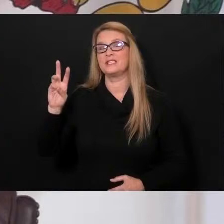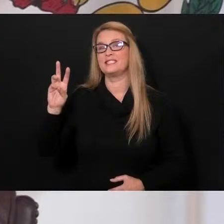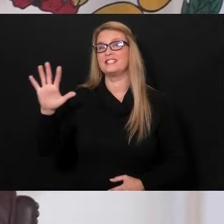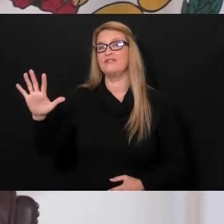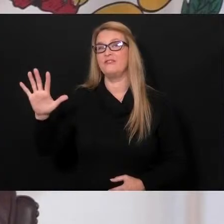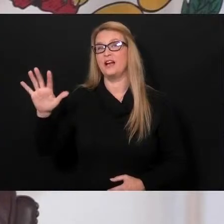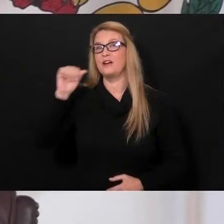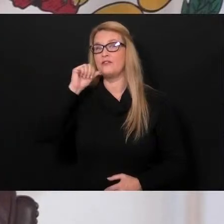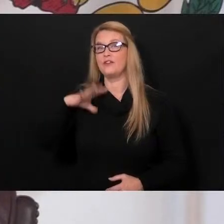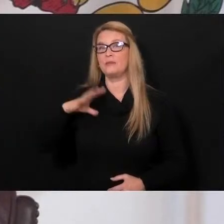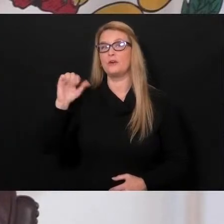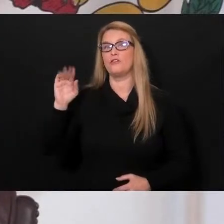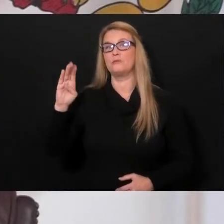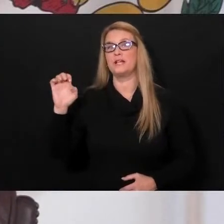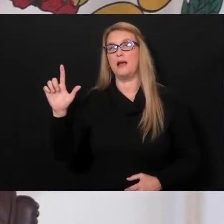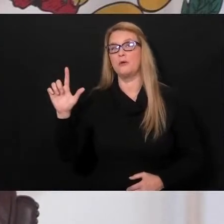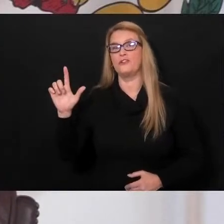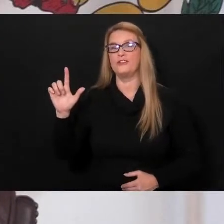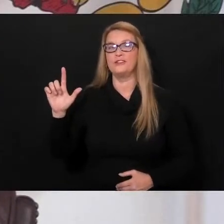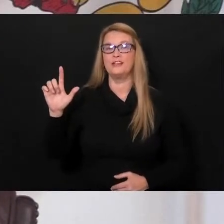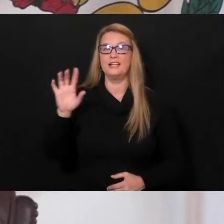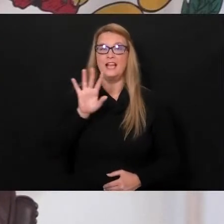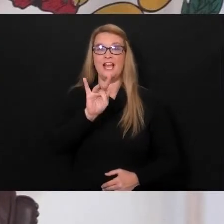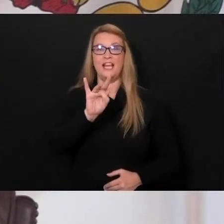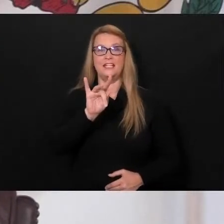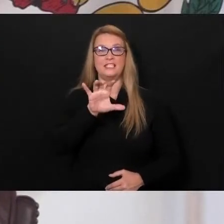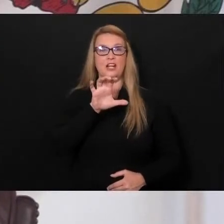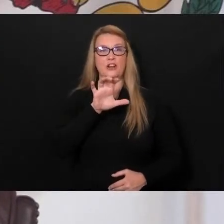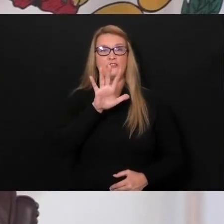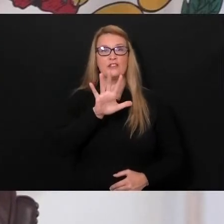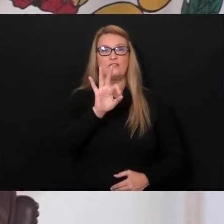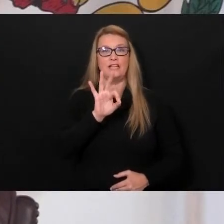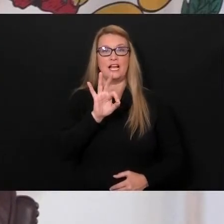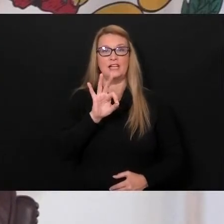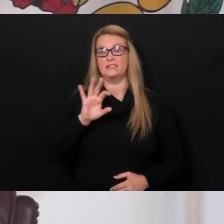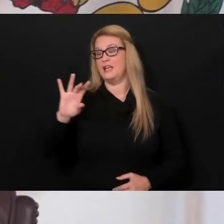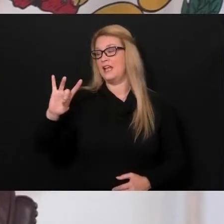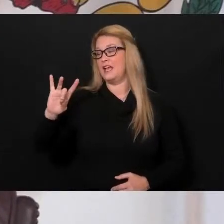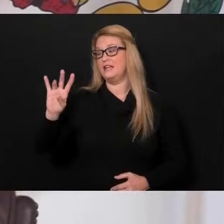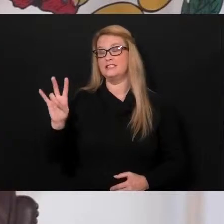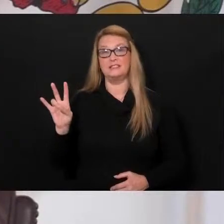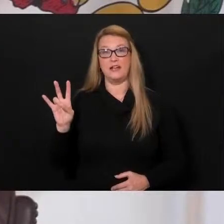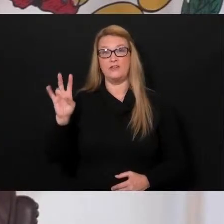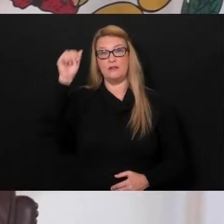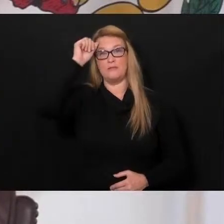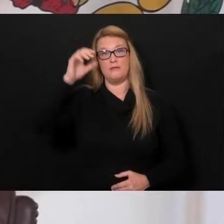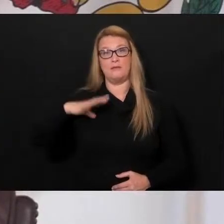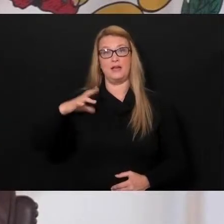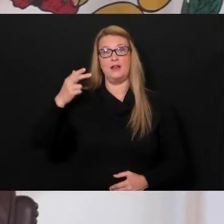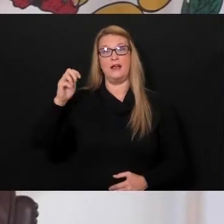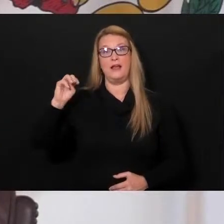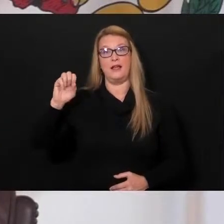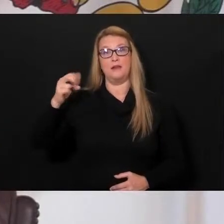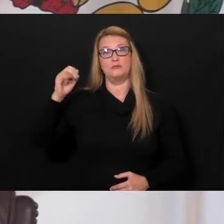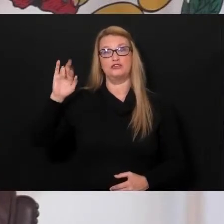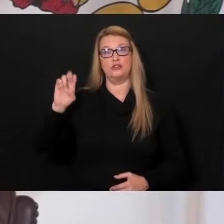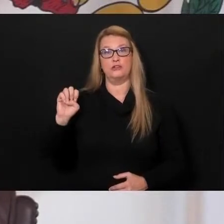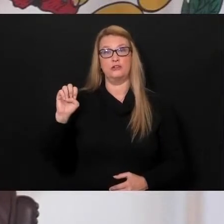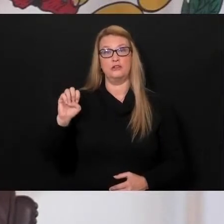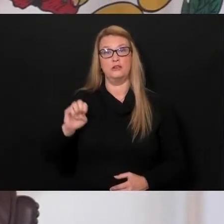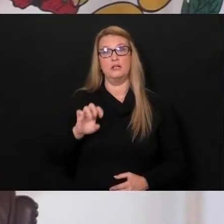65-year-old female from Cabell County. Our 1859th death is an 87-year-old male from Hampshire County.